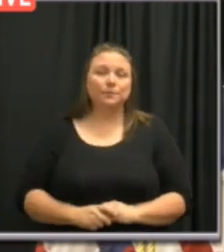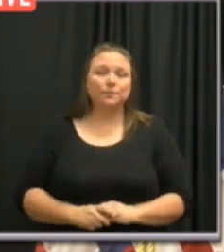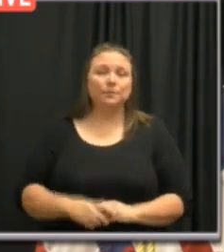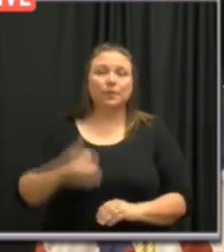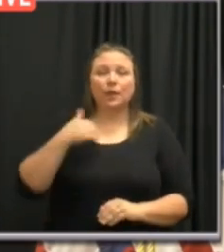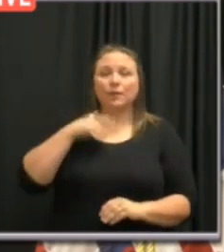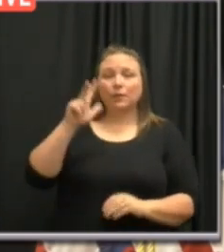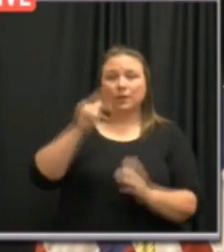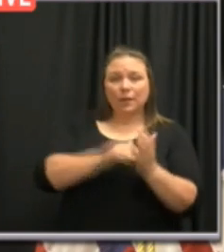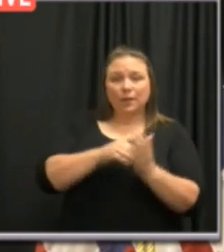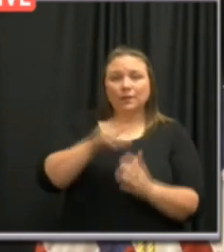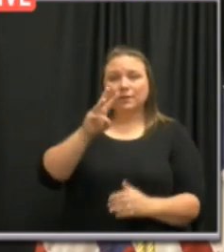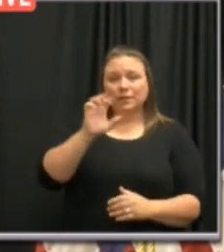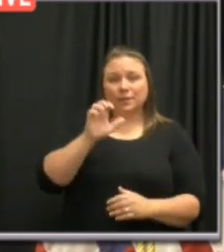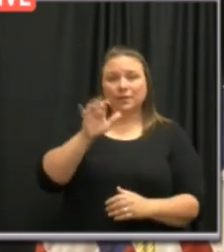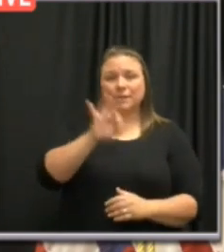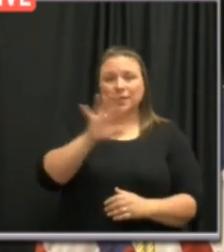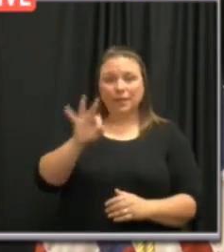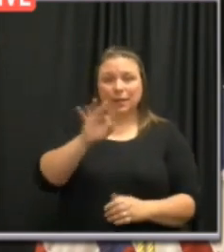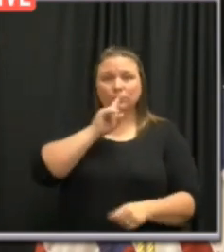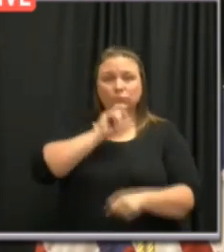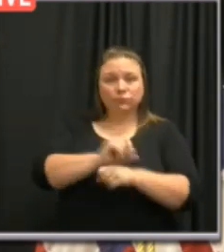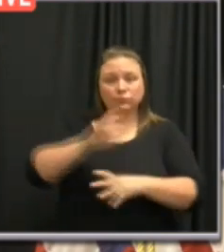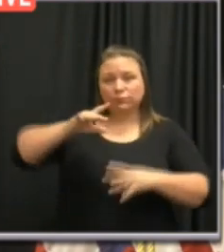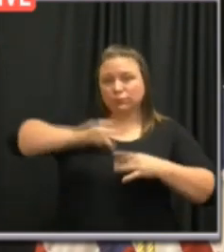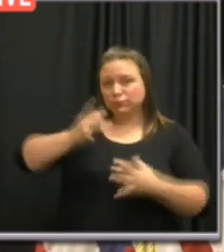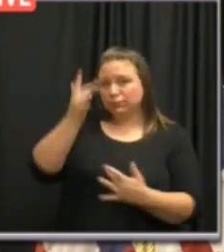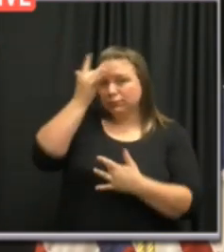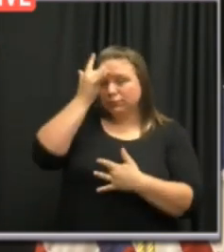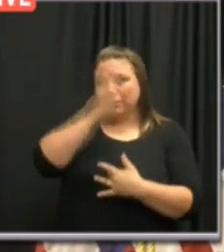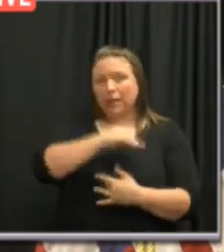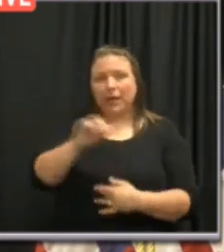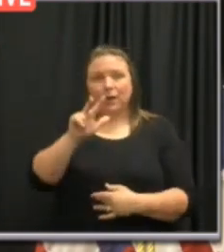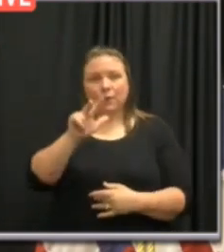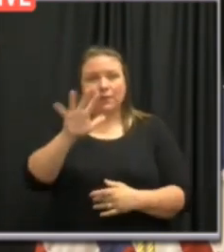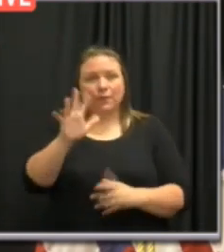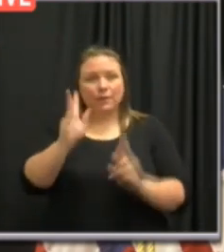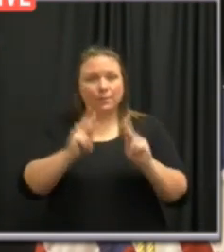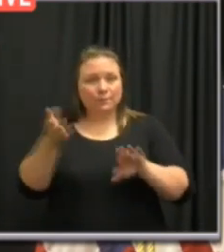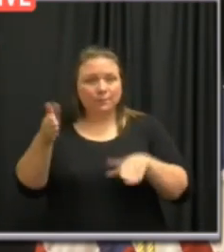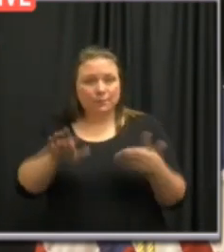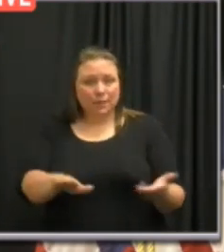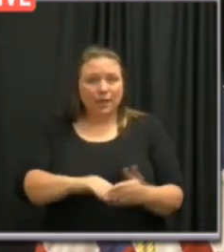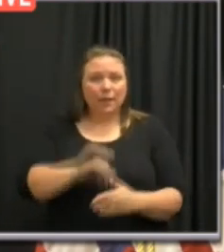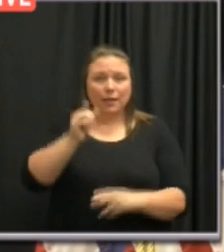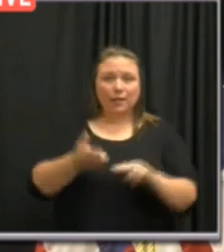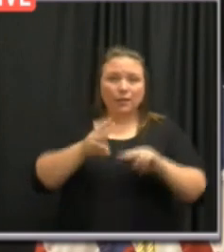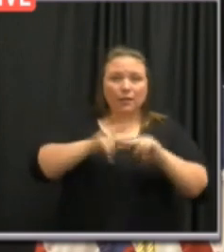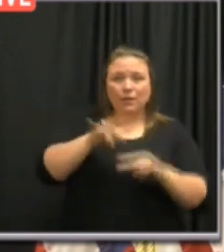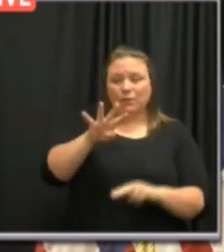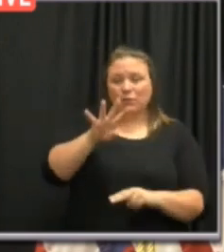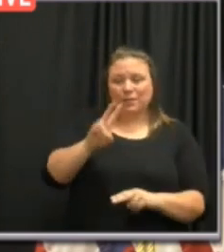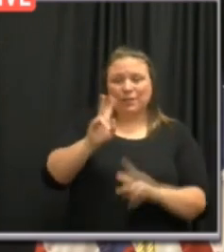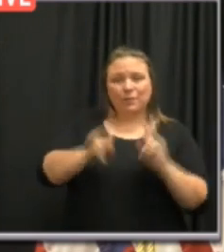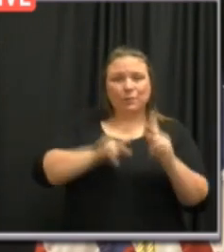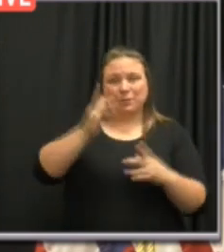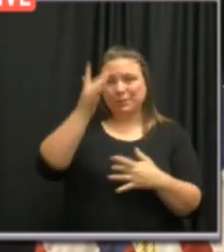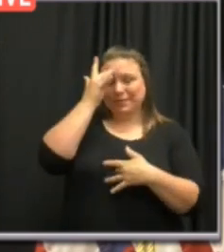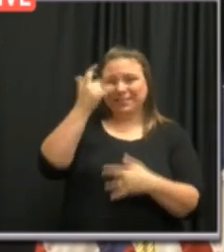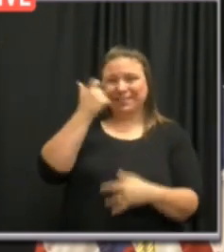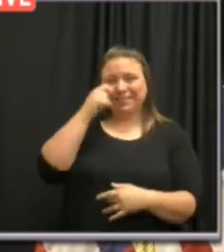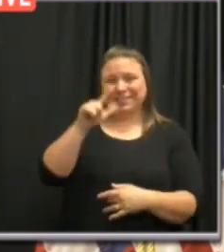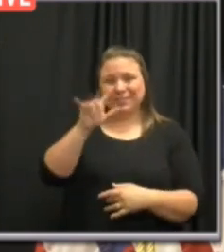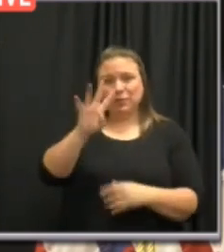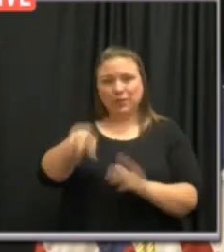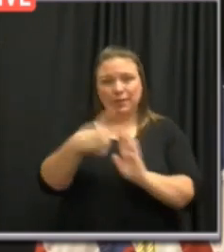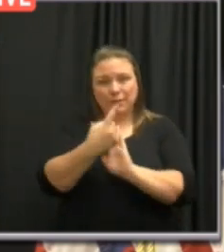have 3,699 confirmed cases and 35 fatalities. That's an increase of 47 cases in the last